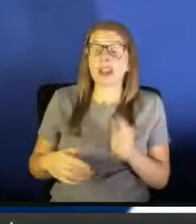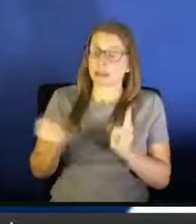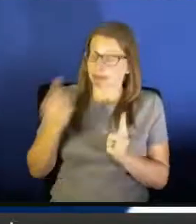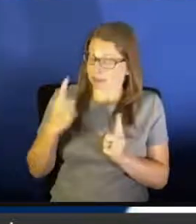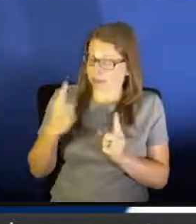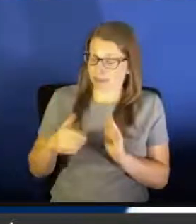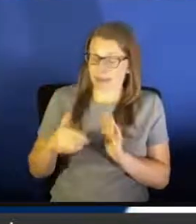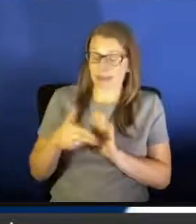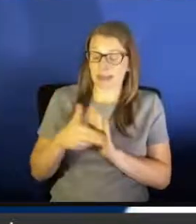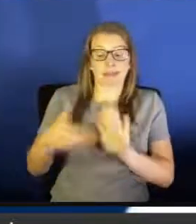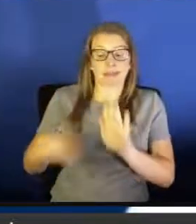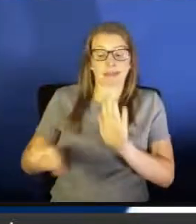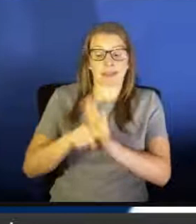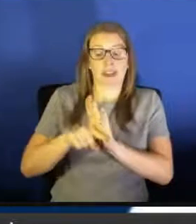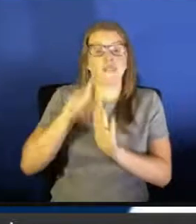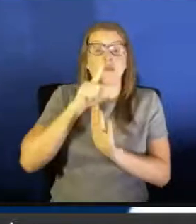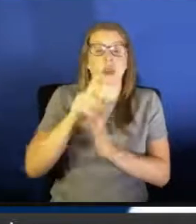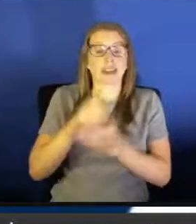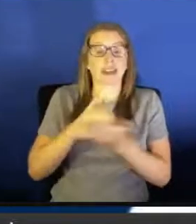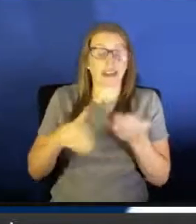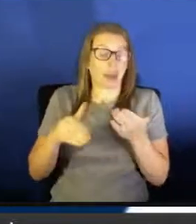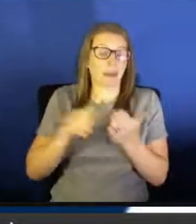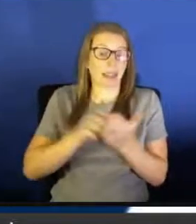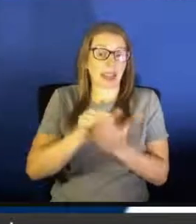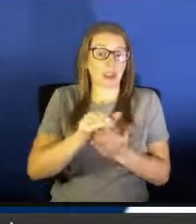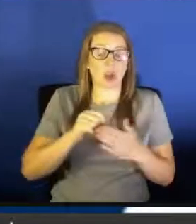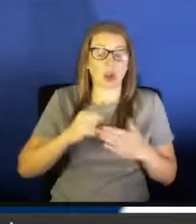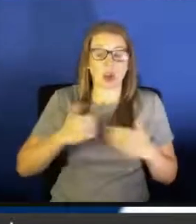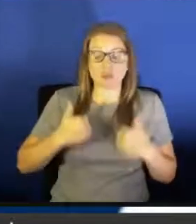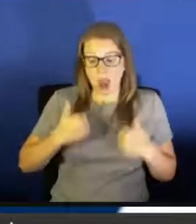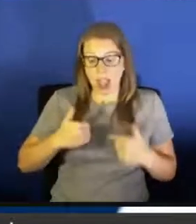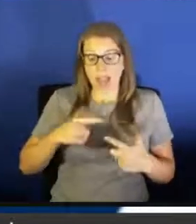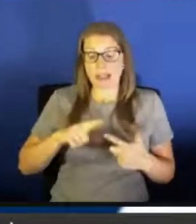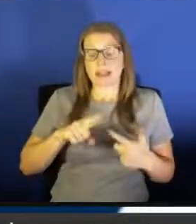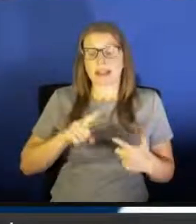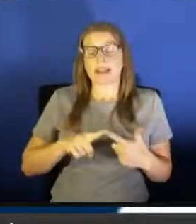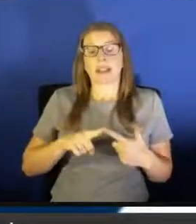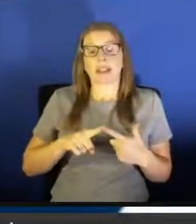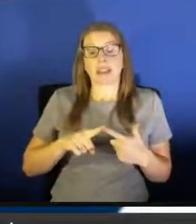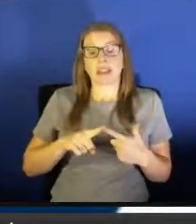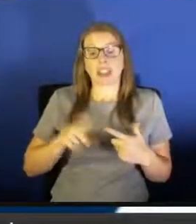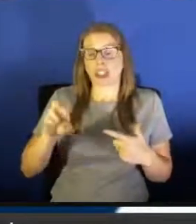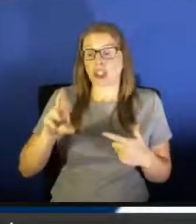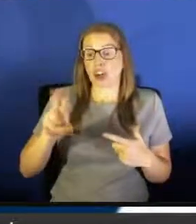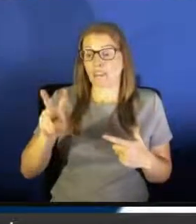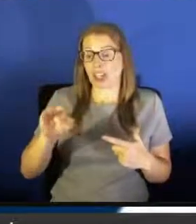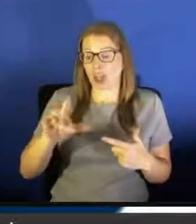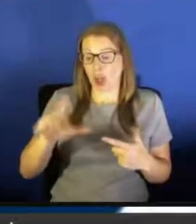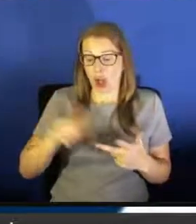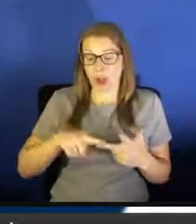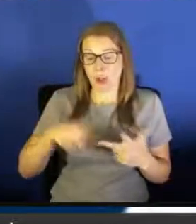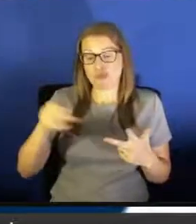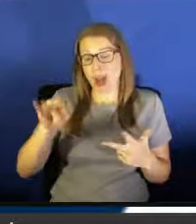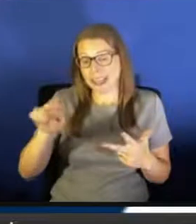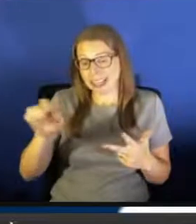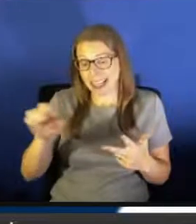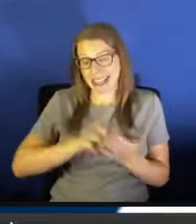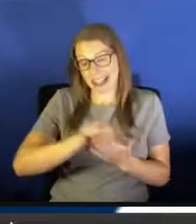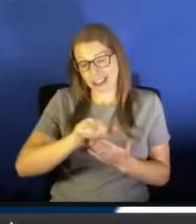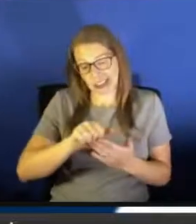for some cancers, such as prostate cancer, breast cancer, and cervical cancer. I think really any cancer screening can, but we want to